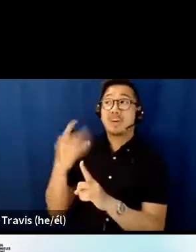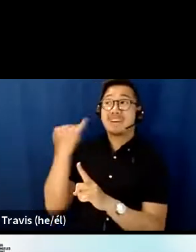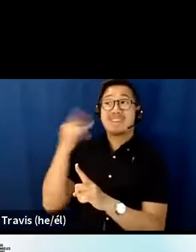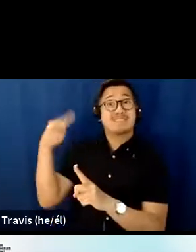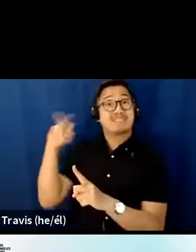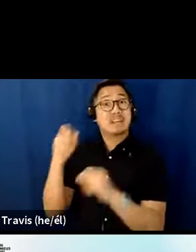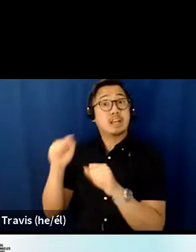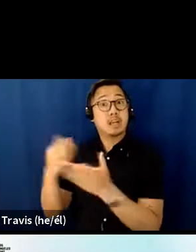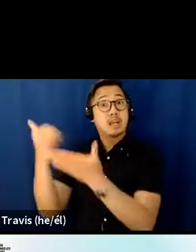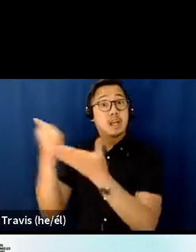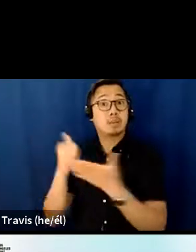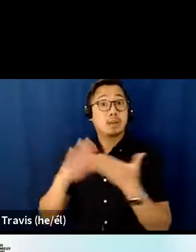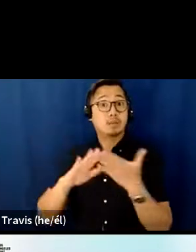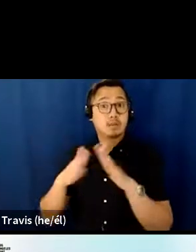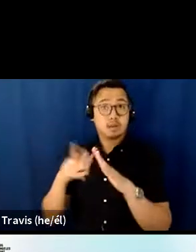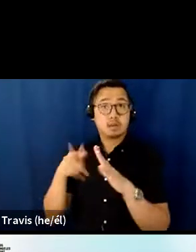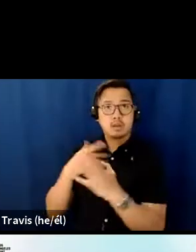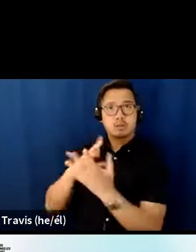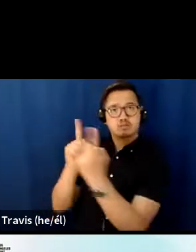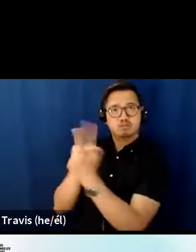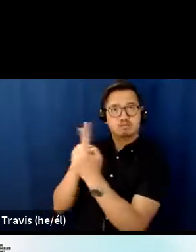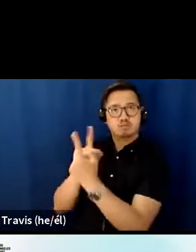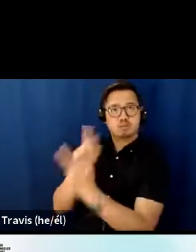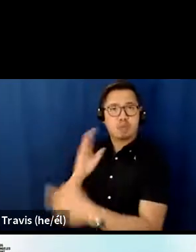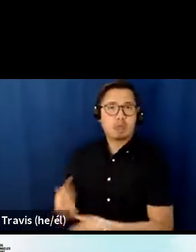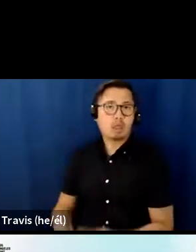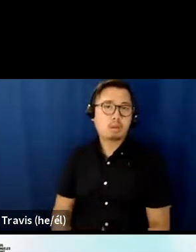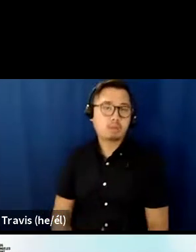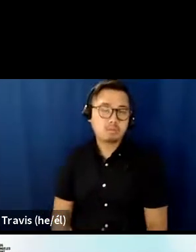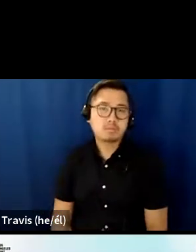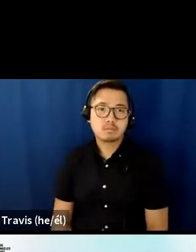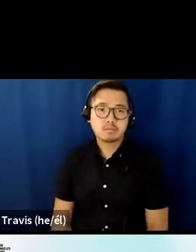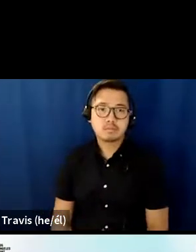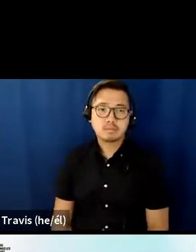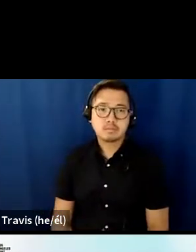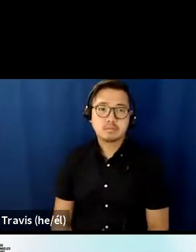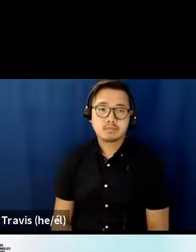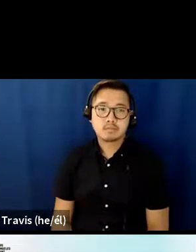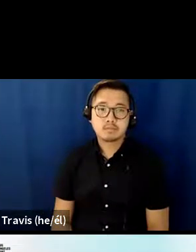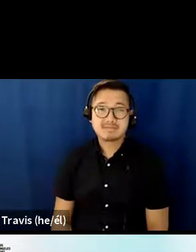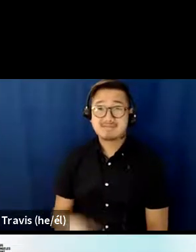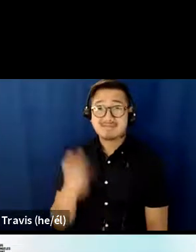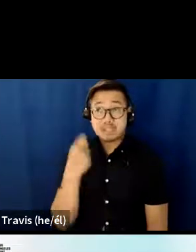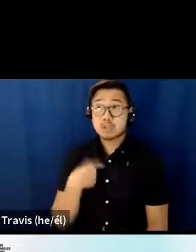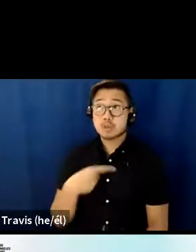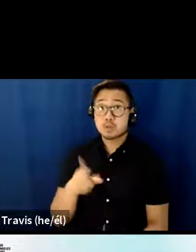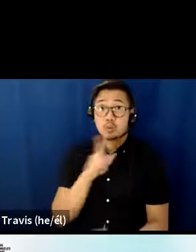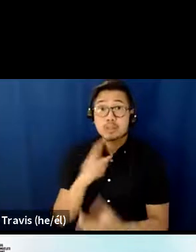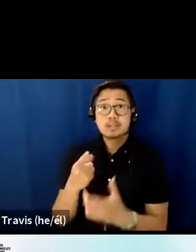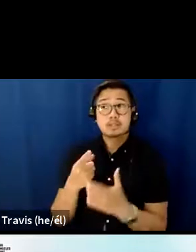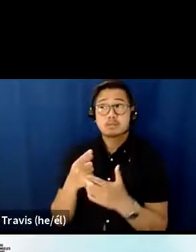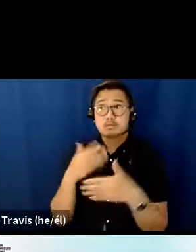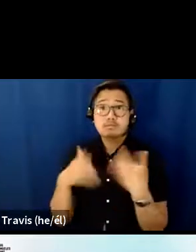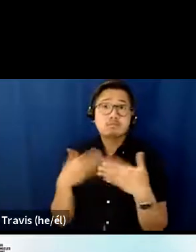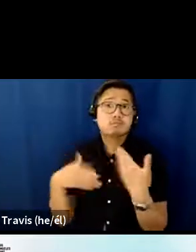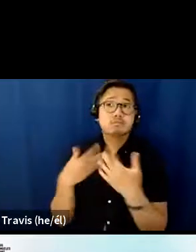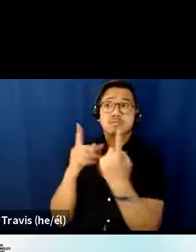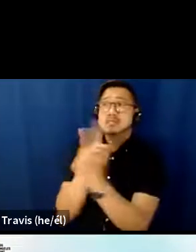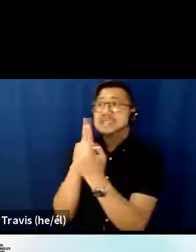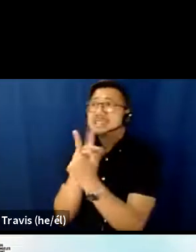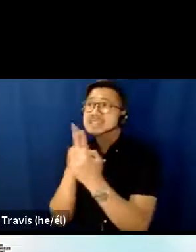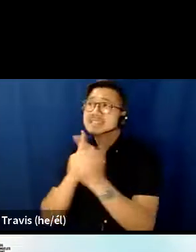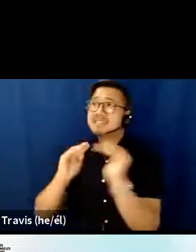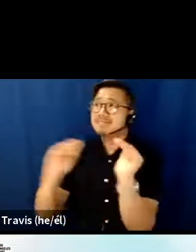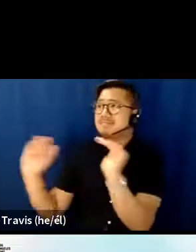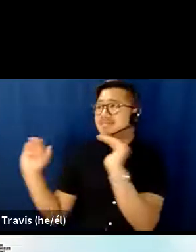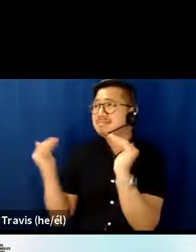out. And we all have to learn that it's a skill. It ain't all about going to boardrooms